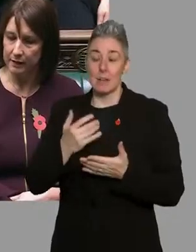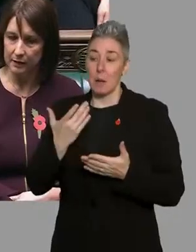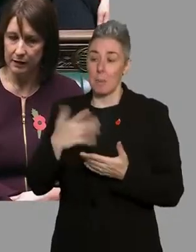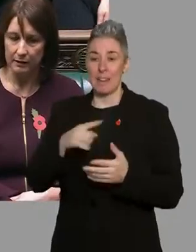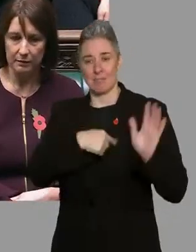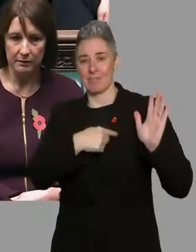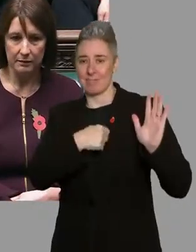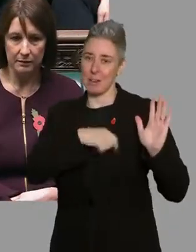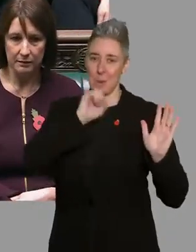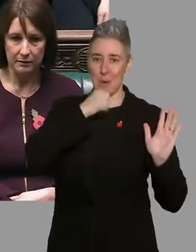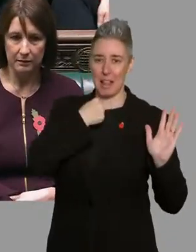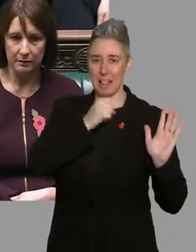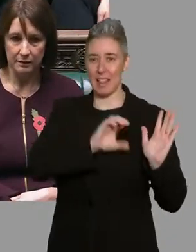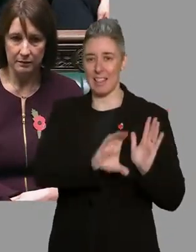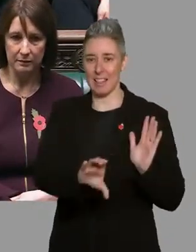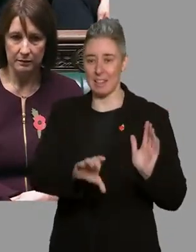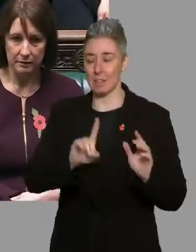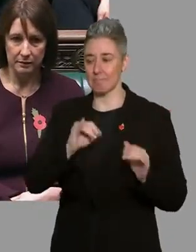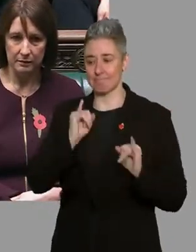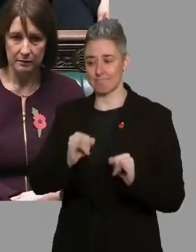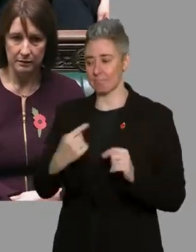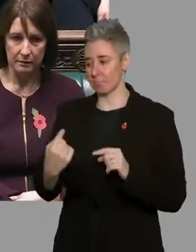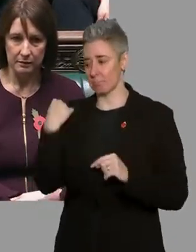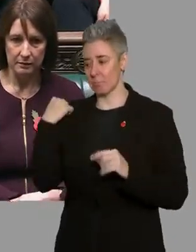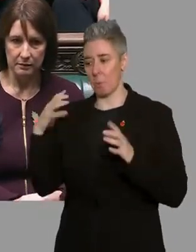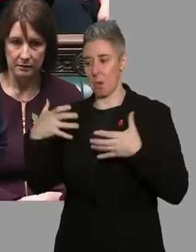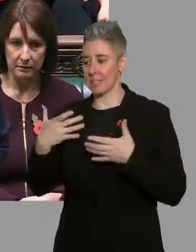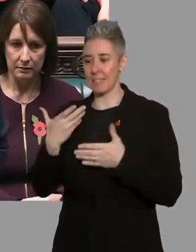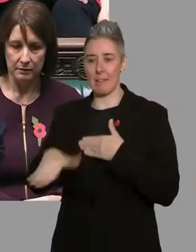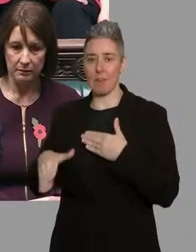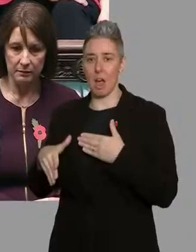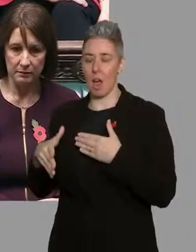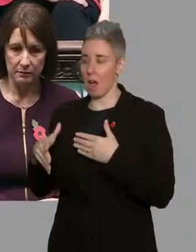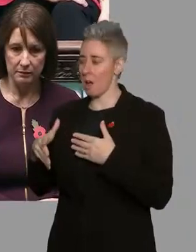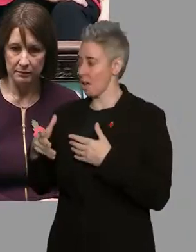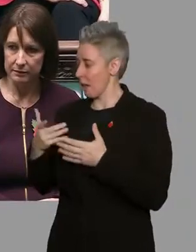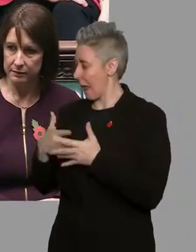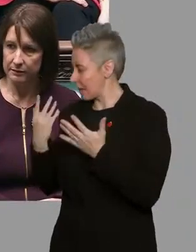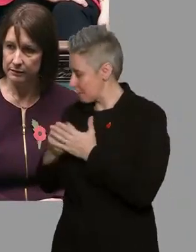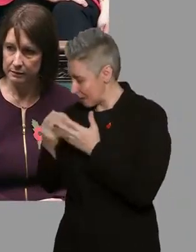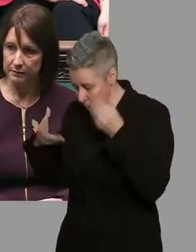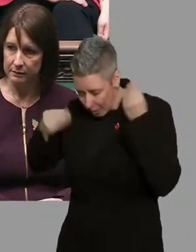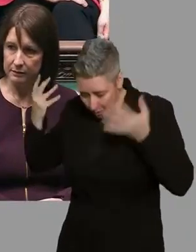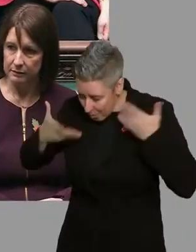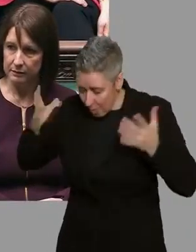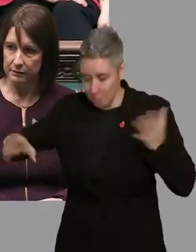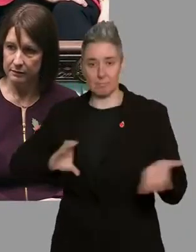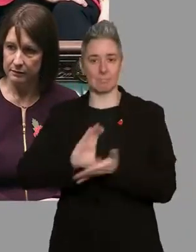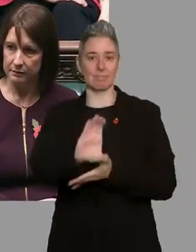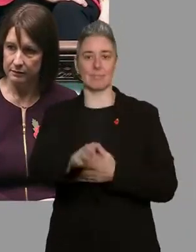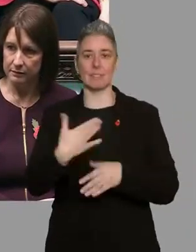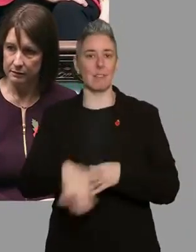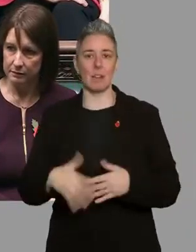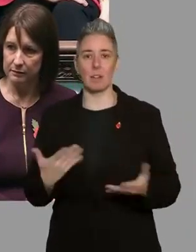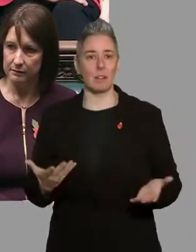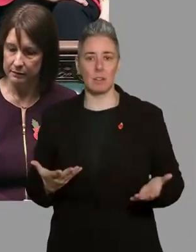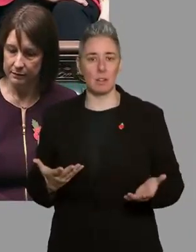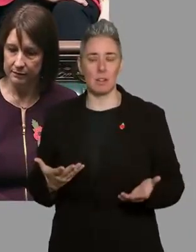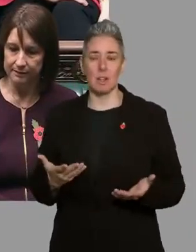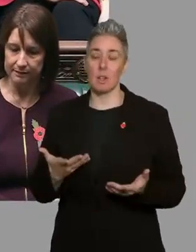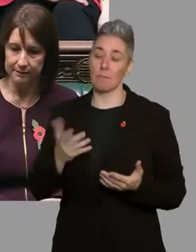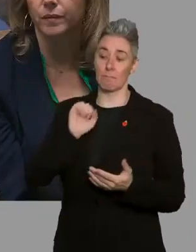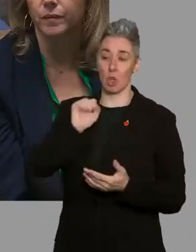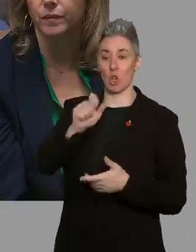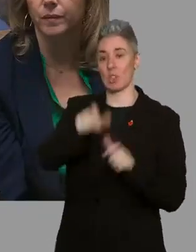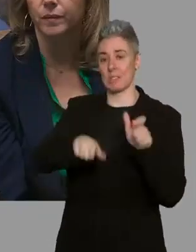allocate any money to that compensation. Her constituents will be pleased to know that we have changed the